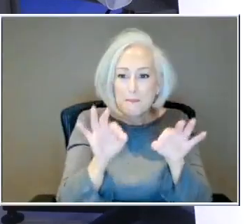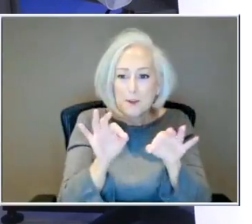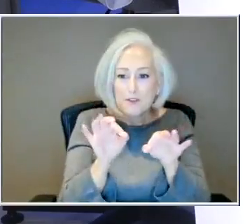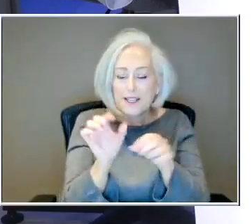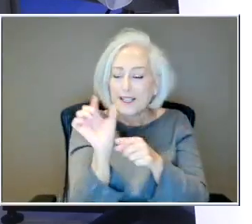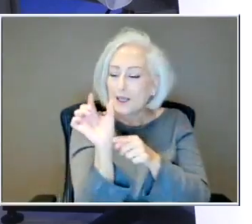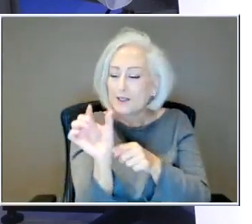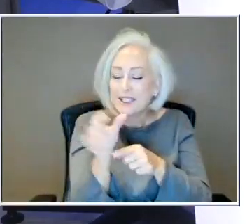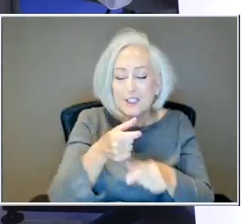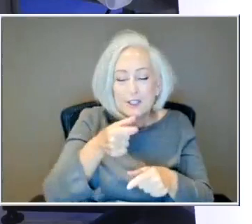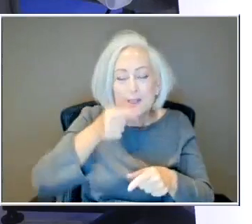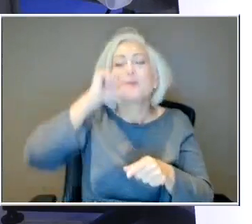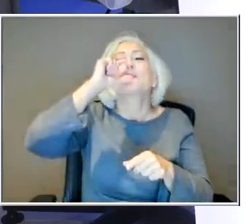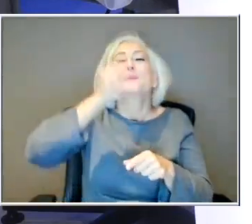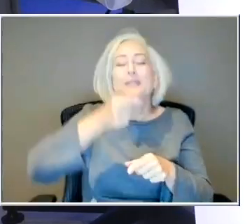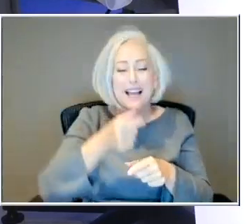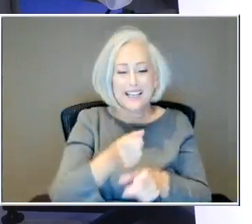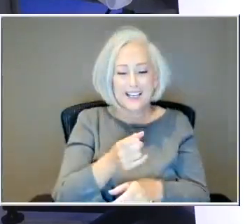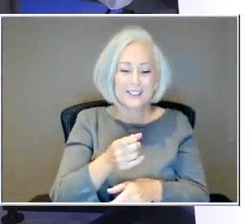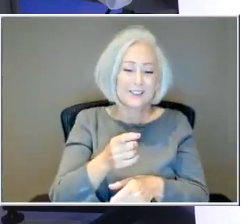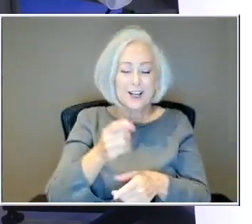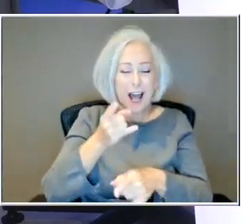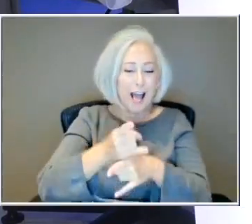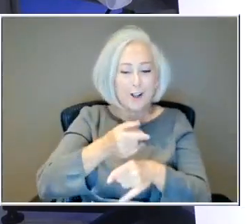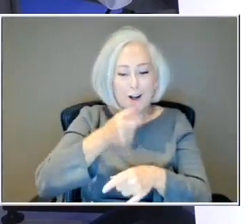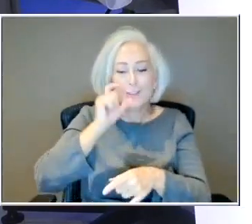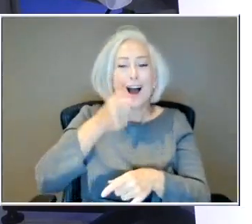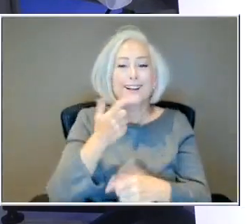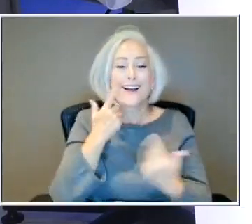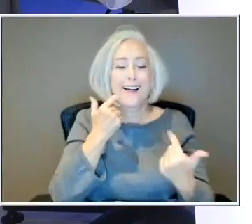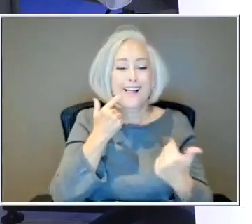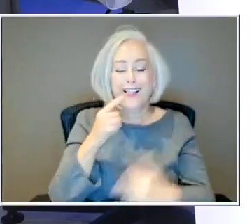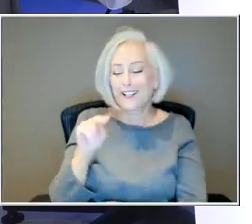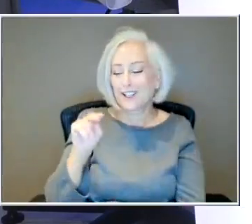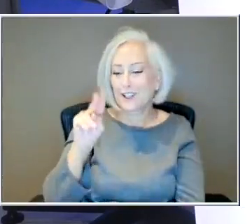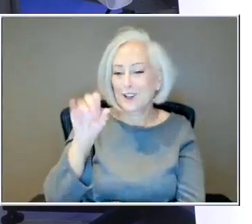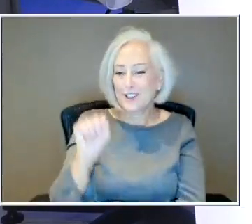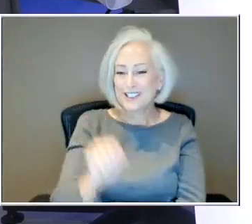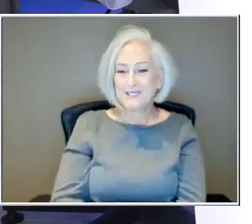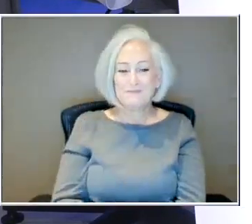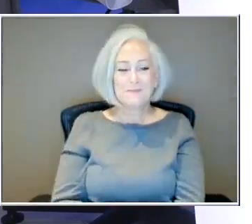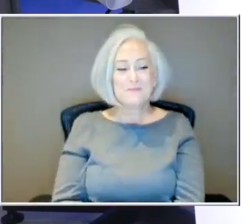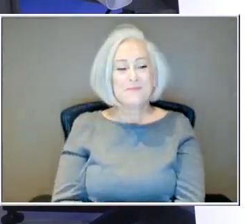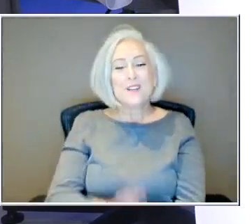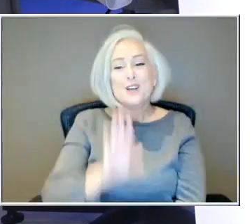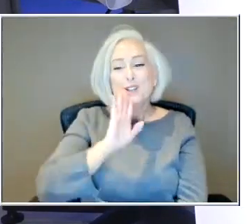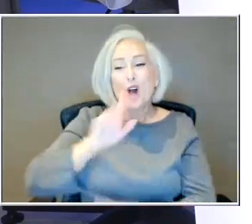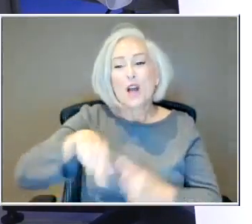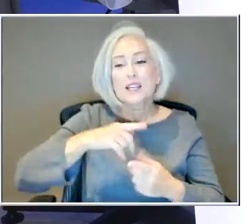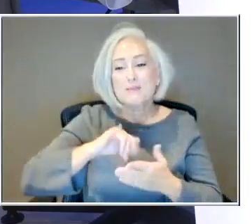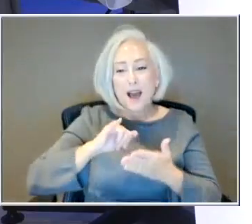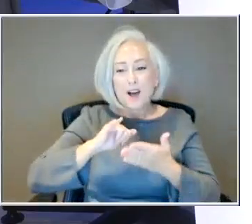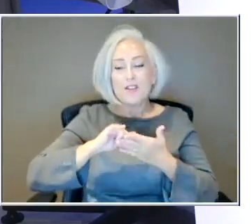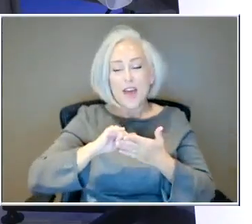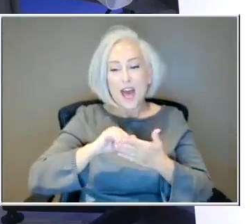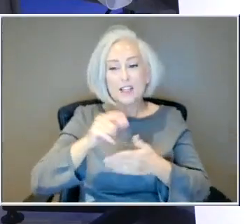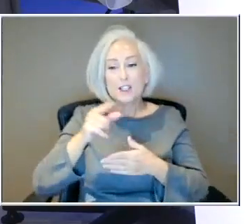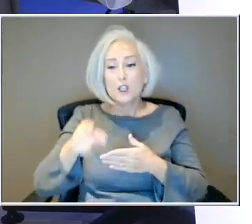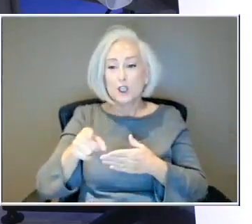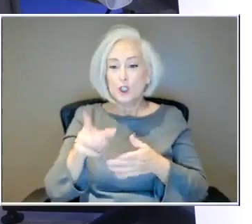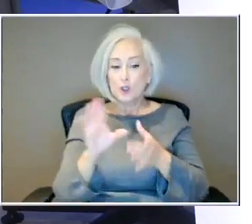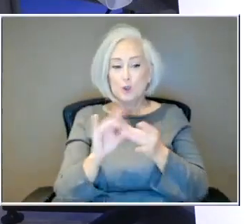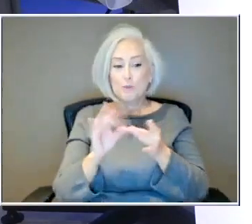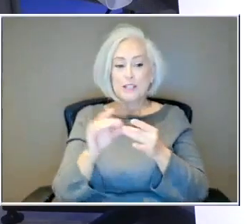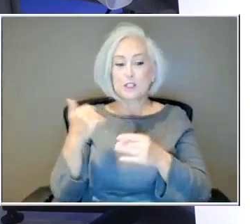shot. You just take a shot of Nerds. It's amazing. So kind of talking about some of this, and you brought up this earlier, Dr. Lewis,